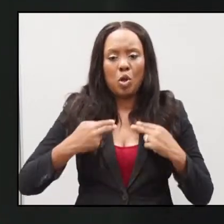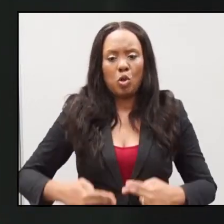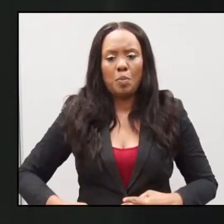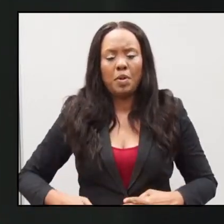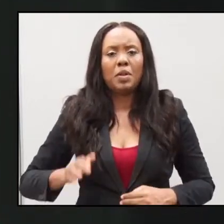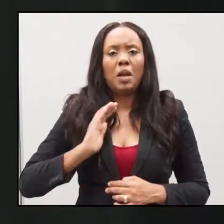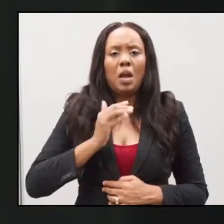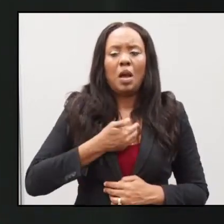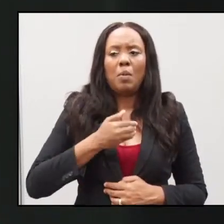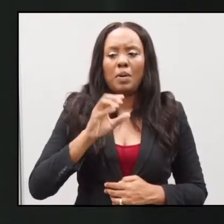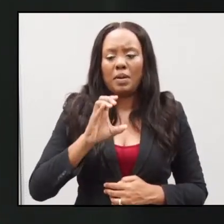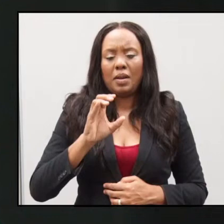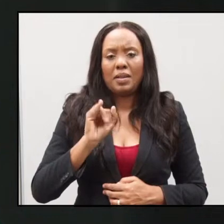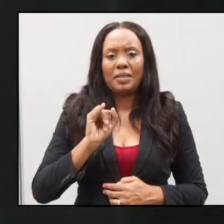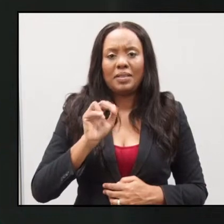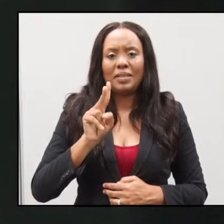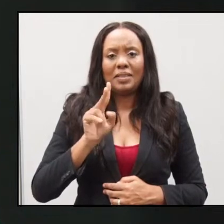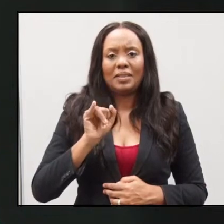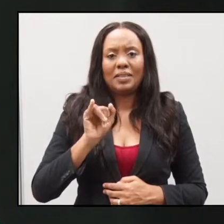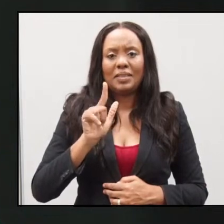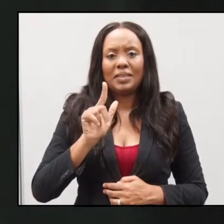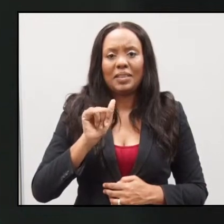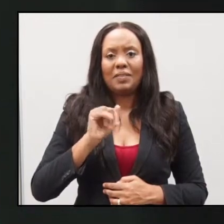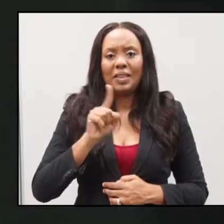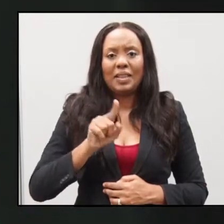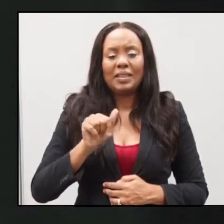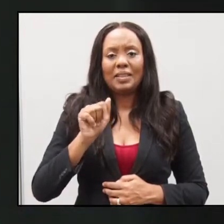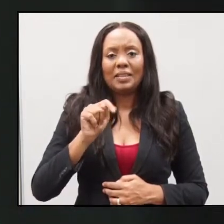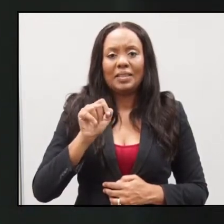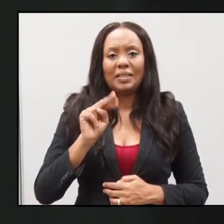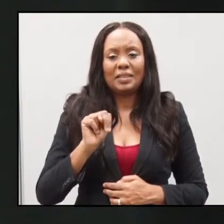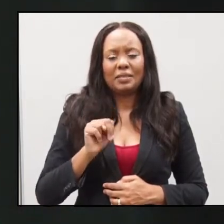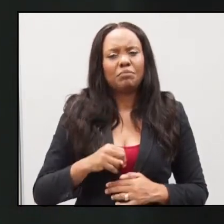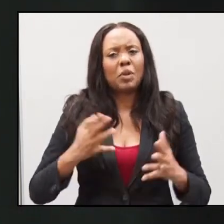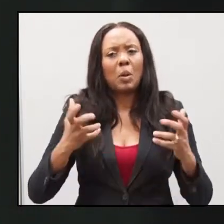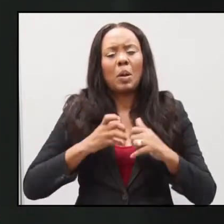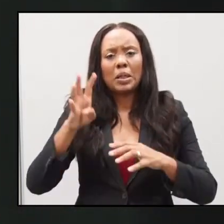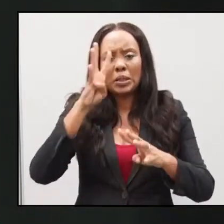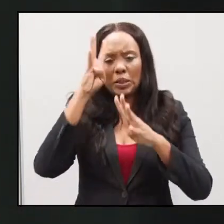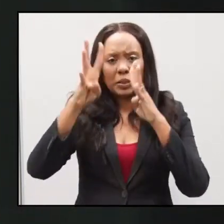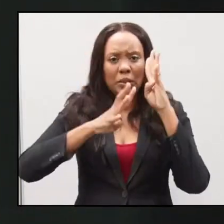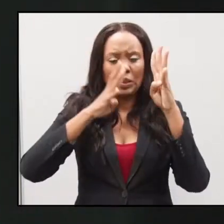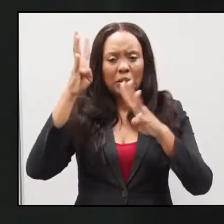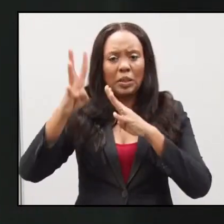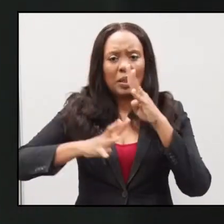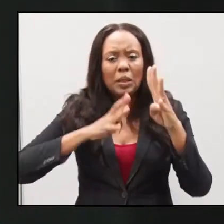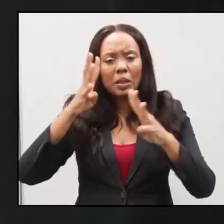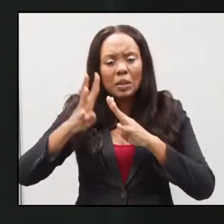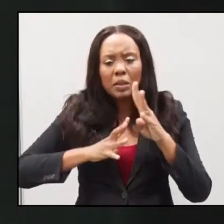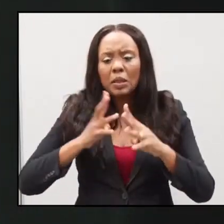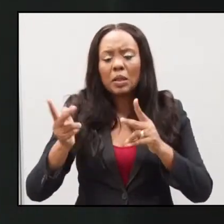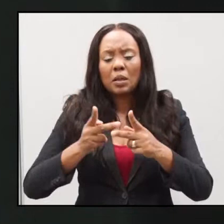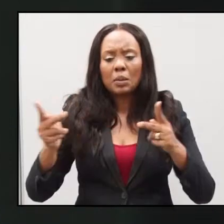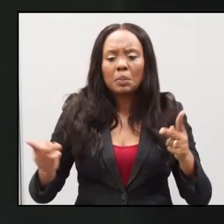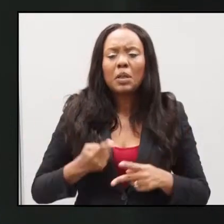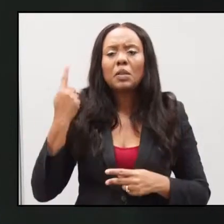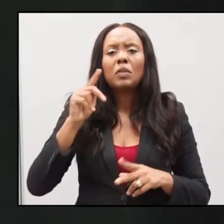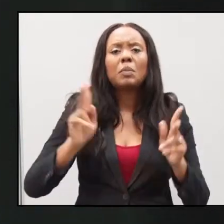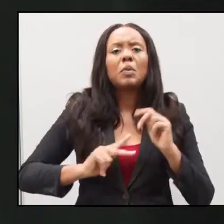from. So this earth, we hope, will be used to create a circle of commemoration and a place of